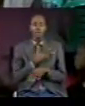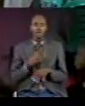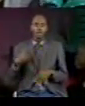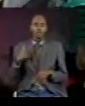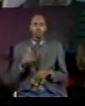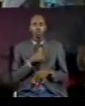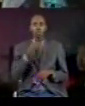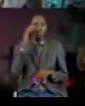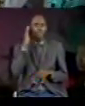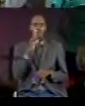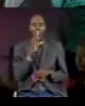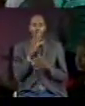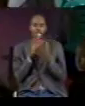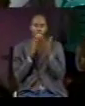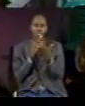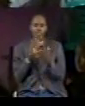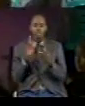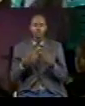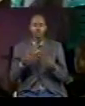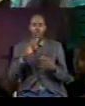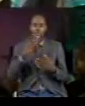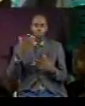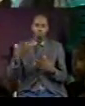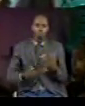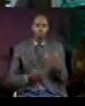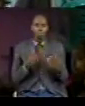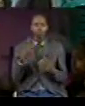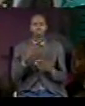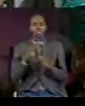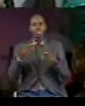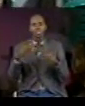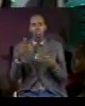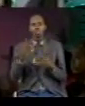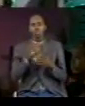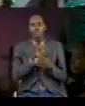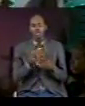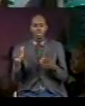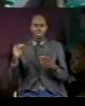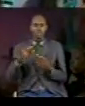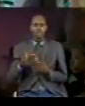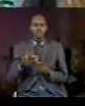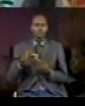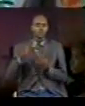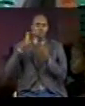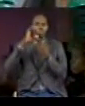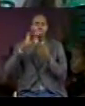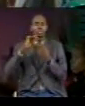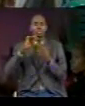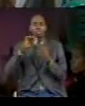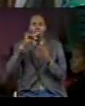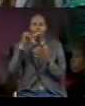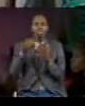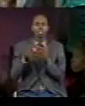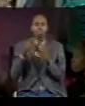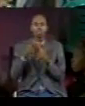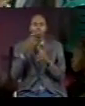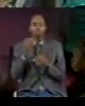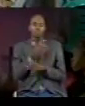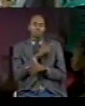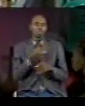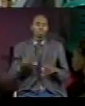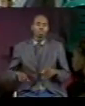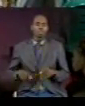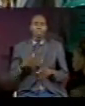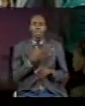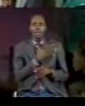you and give you a special package from the Lord. And we want to encourage you